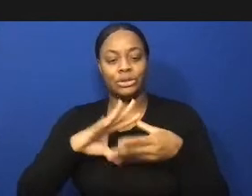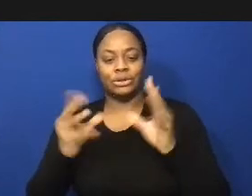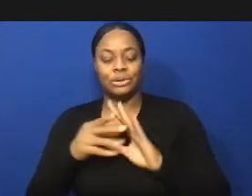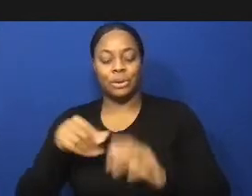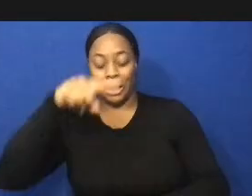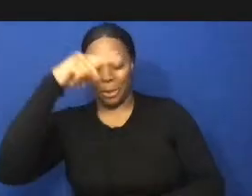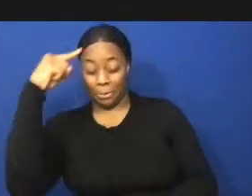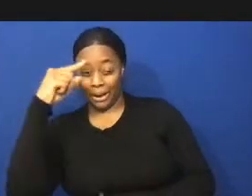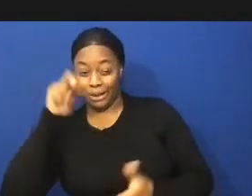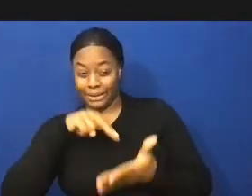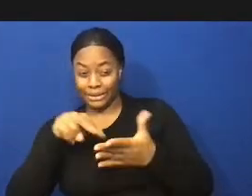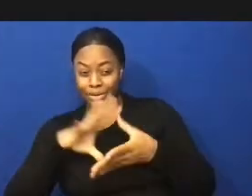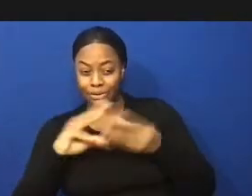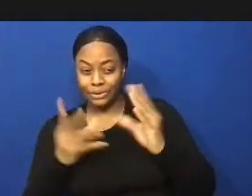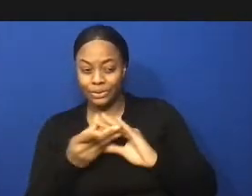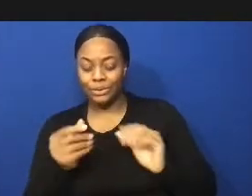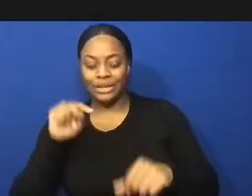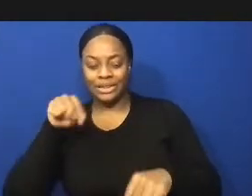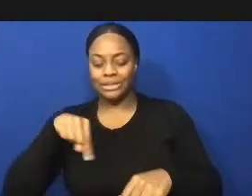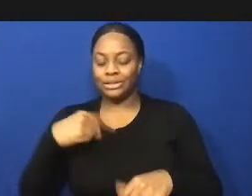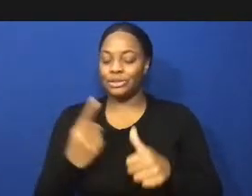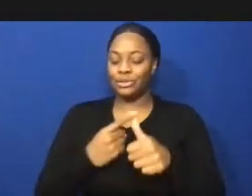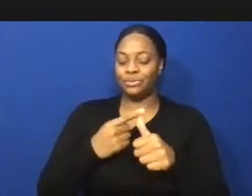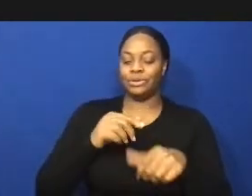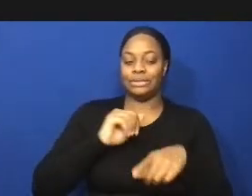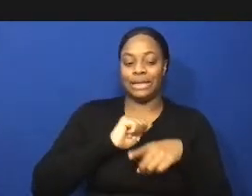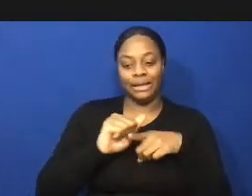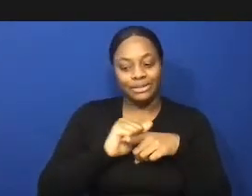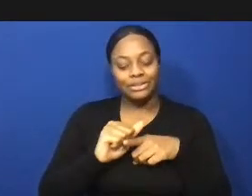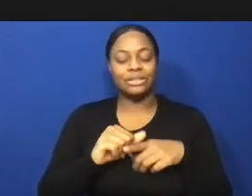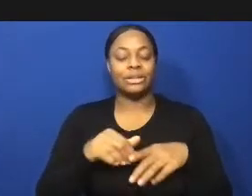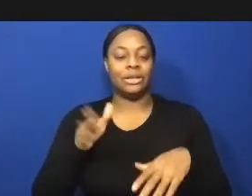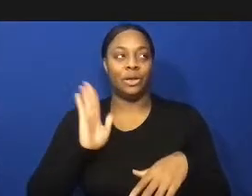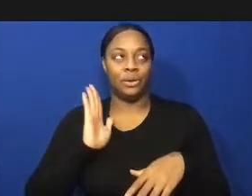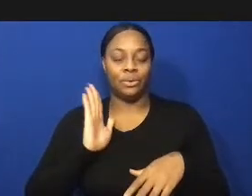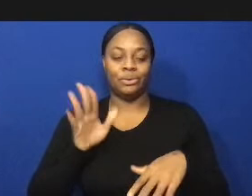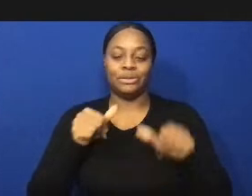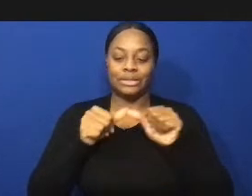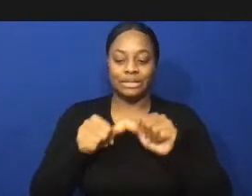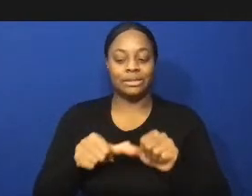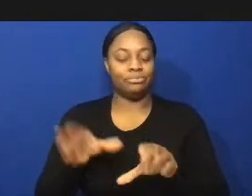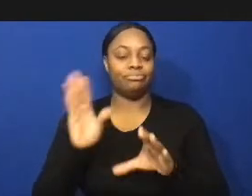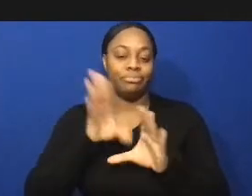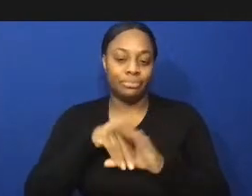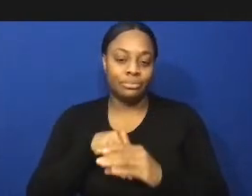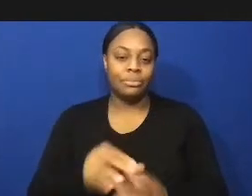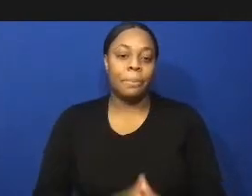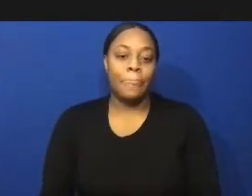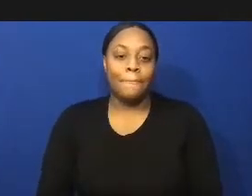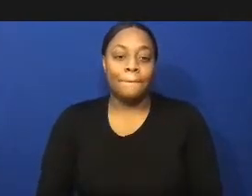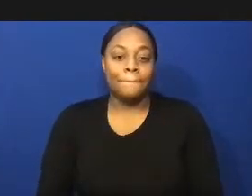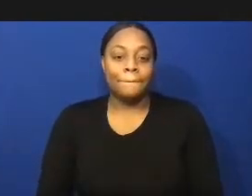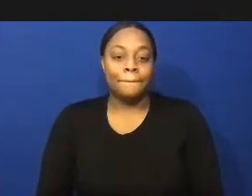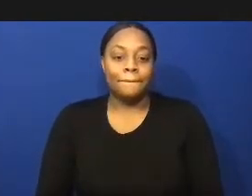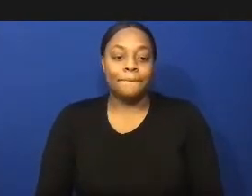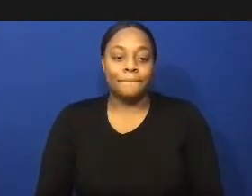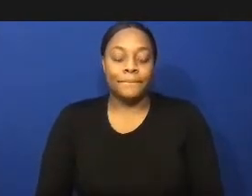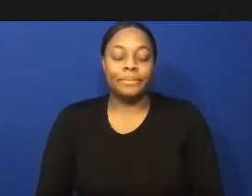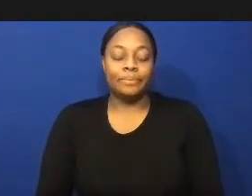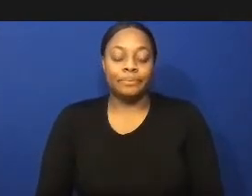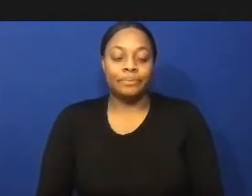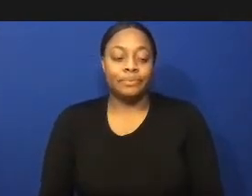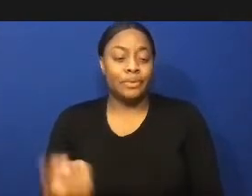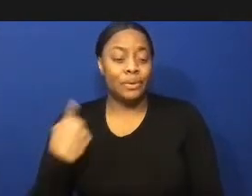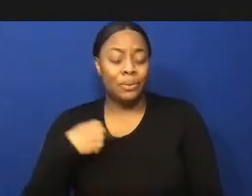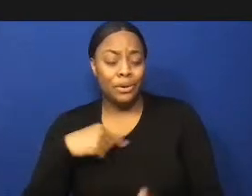stories. This is one action and we will stay involved. We are a community